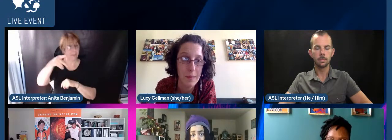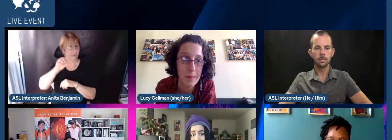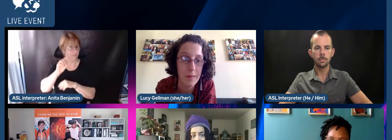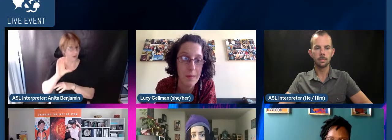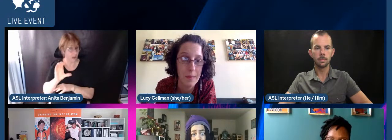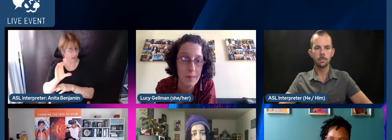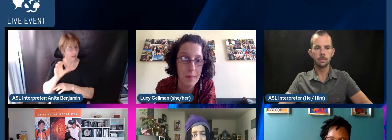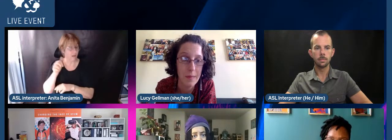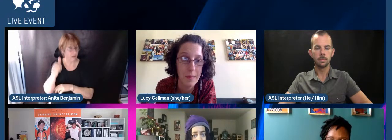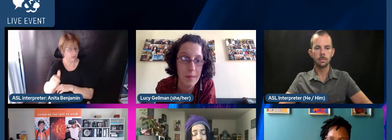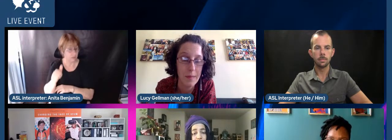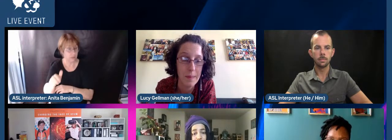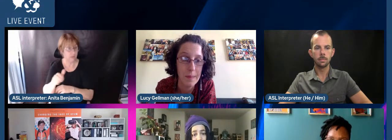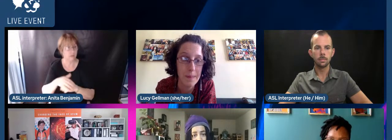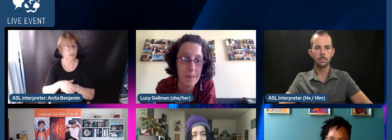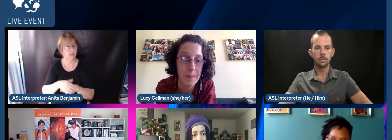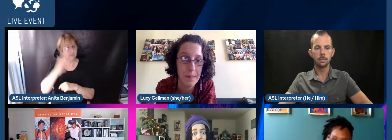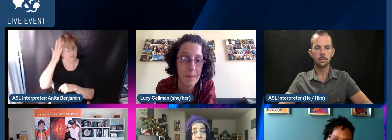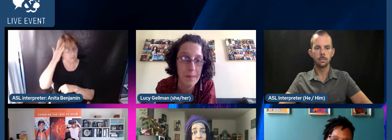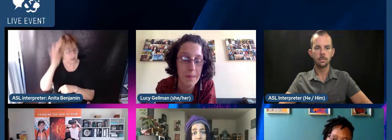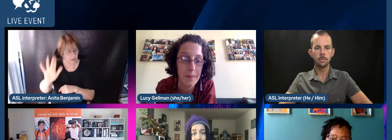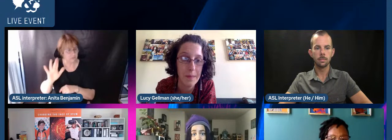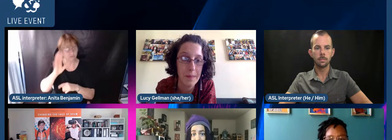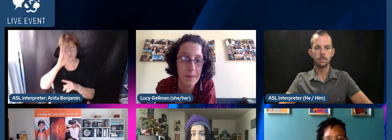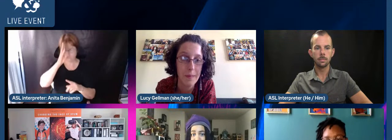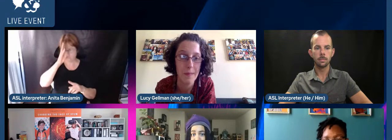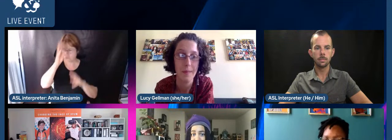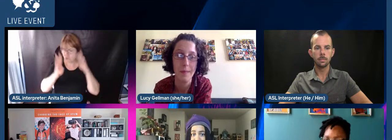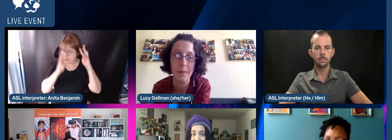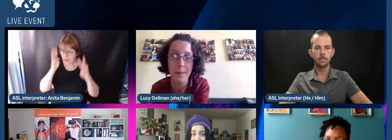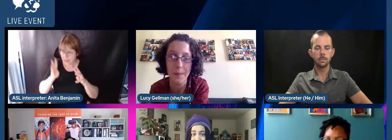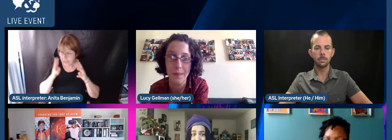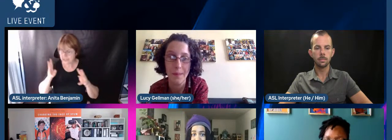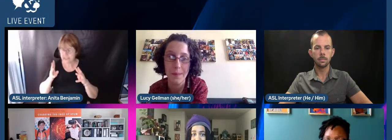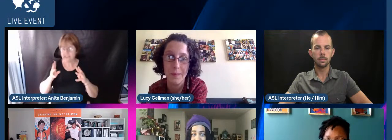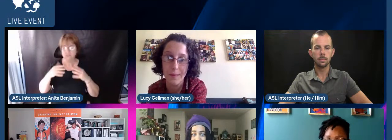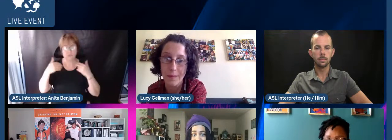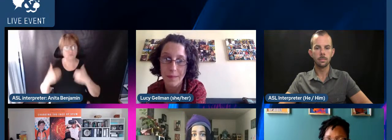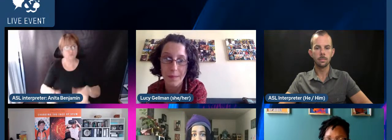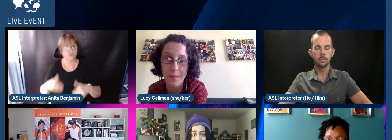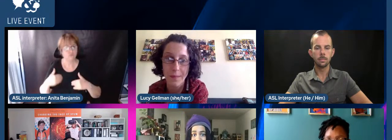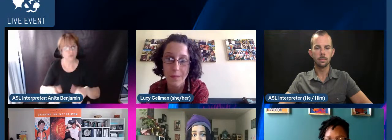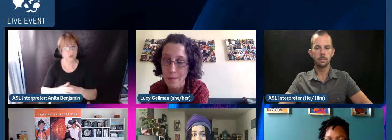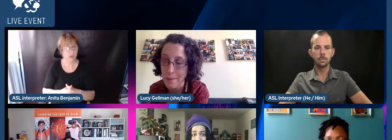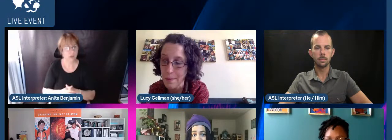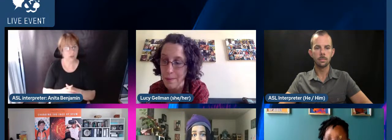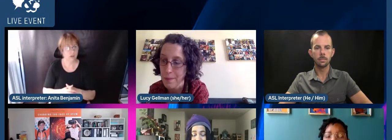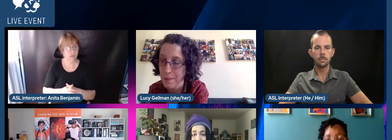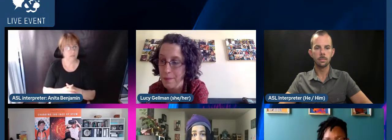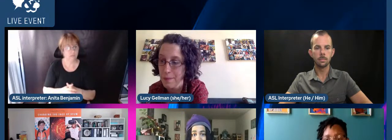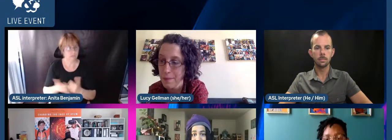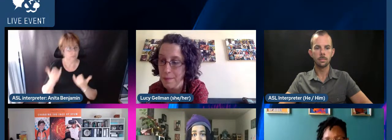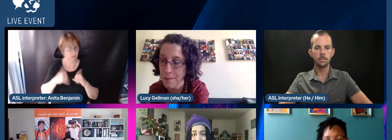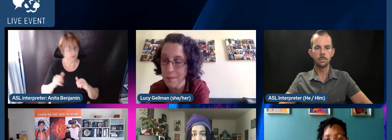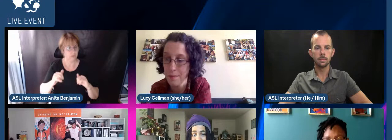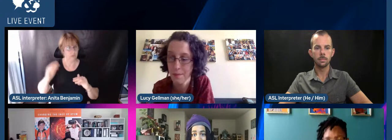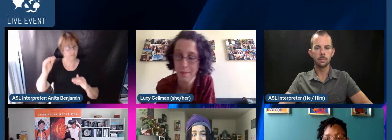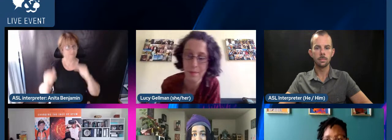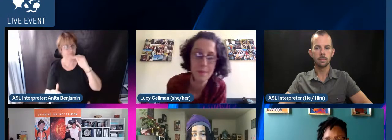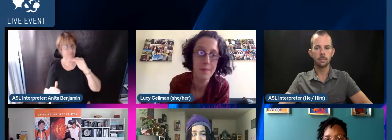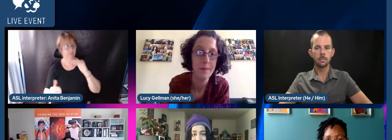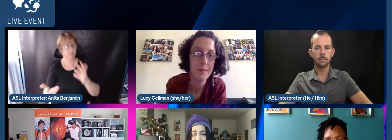are also intelligent, get creative, get amazing, they're still on the back line. And